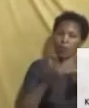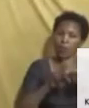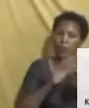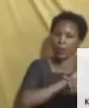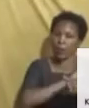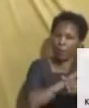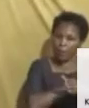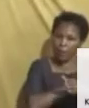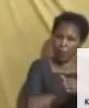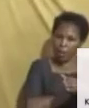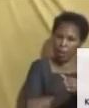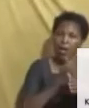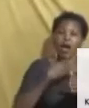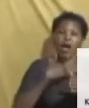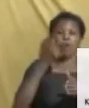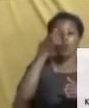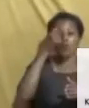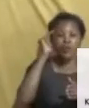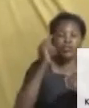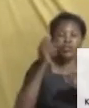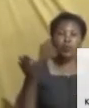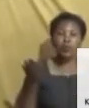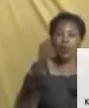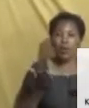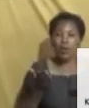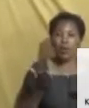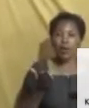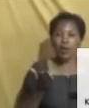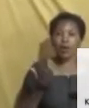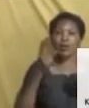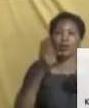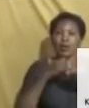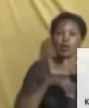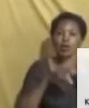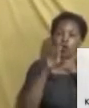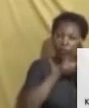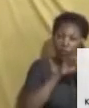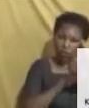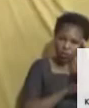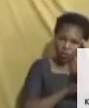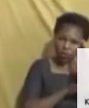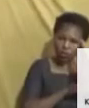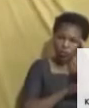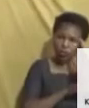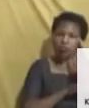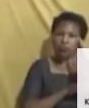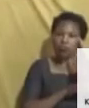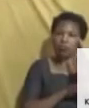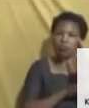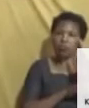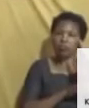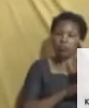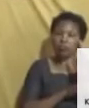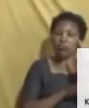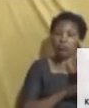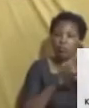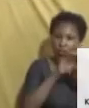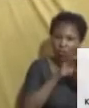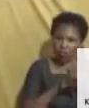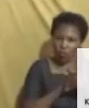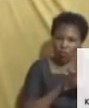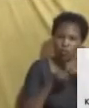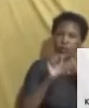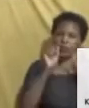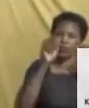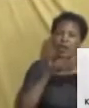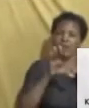traces its origin to antiquity in constitutional jurisprudence. You will find it in the written works of John Locke.